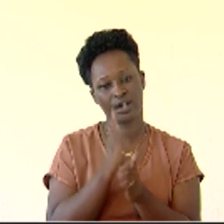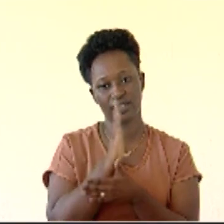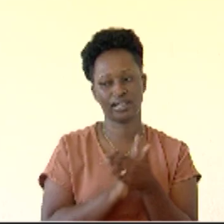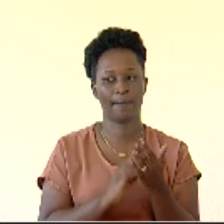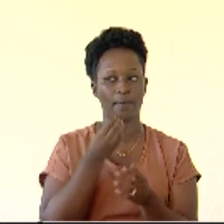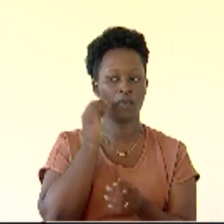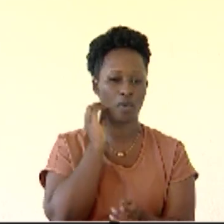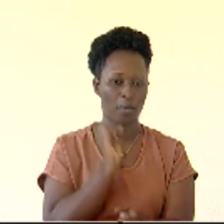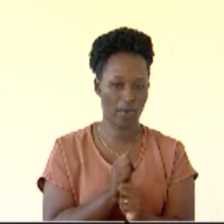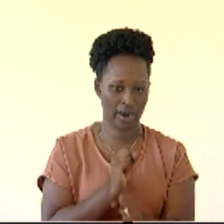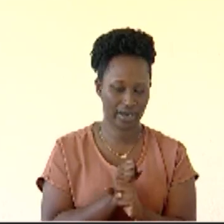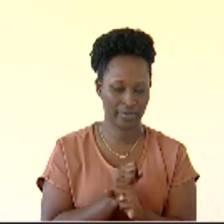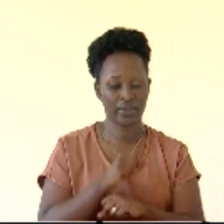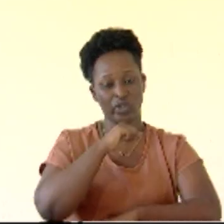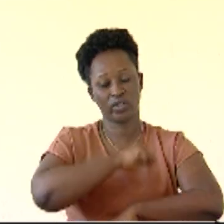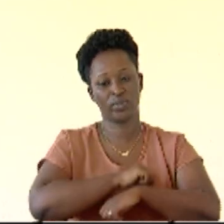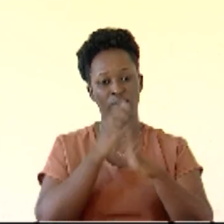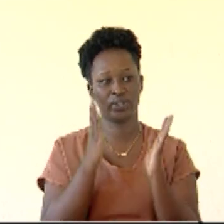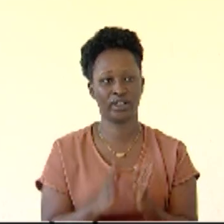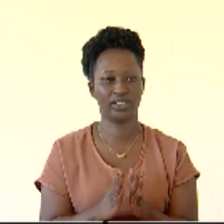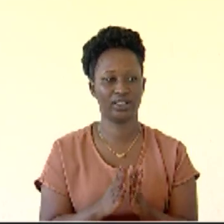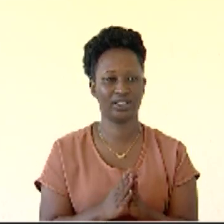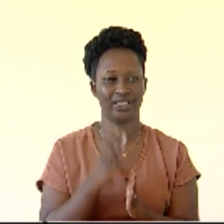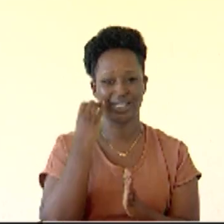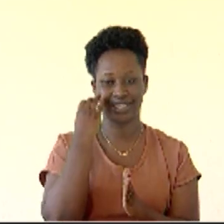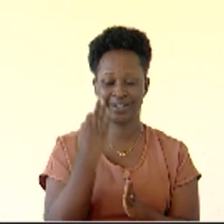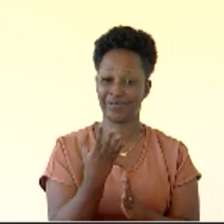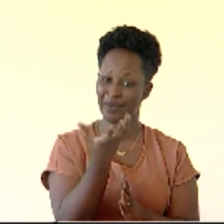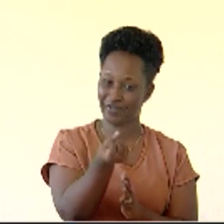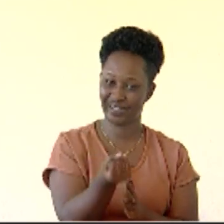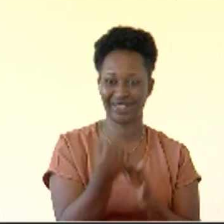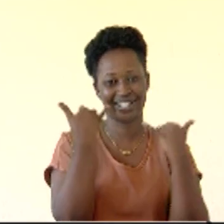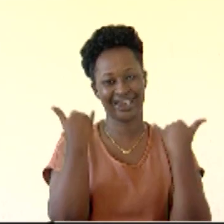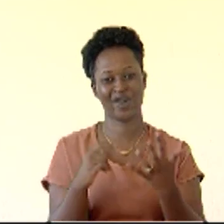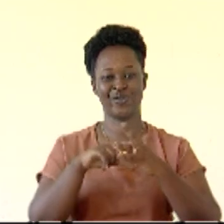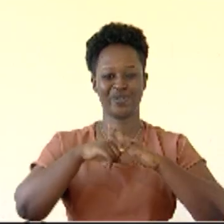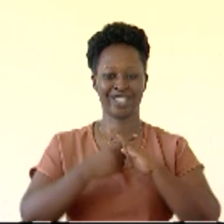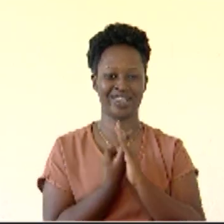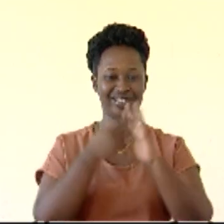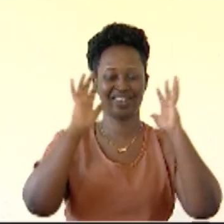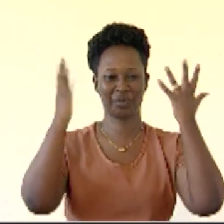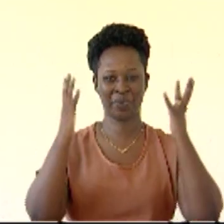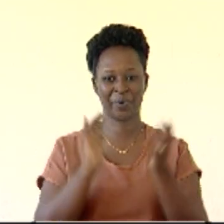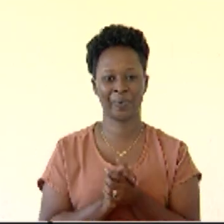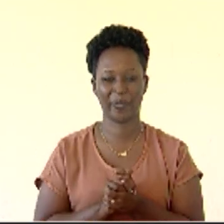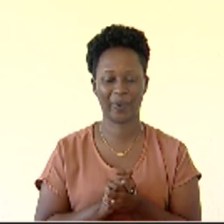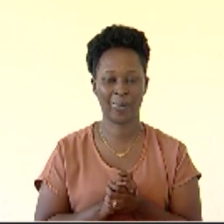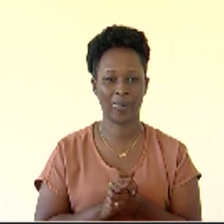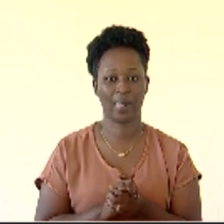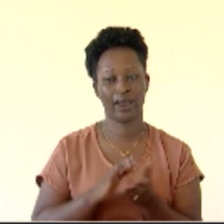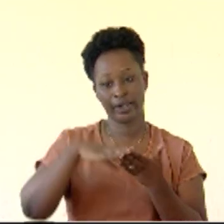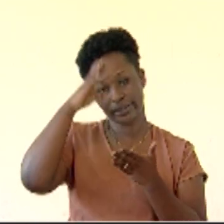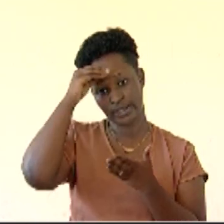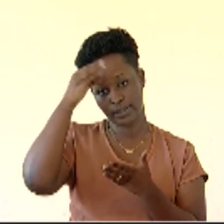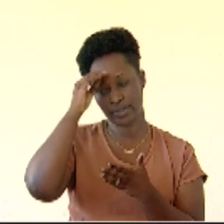and homework. Student, if you have it, bravo. Let's start our lesson of today. Good. So the lesson of